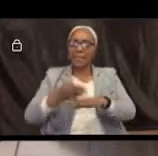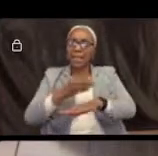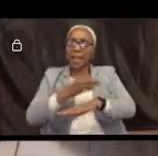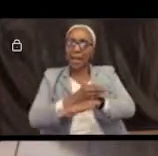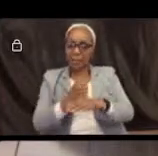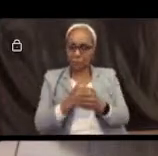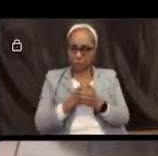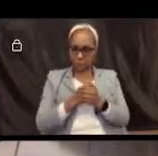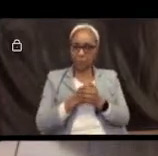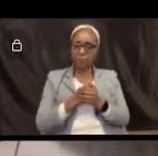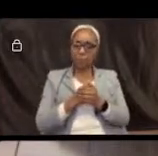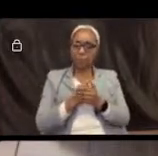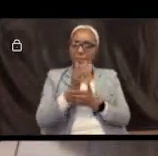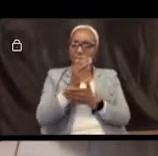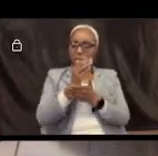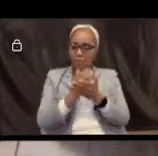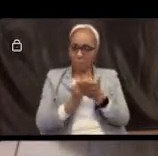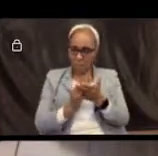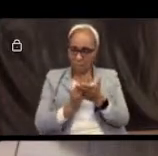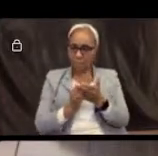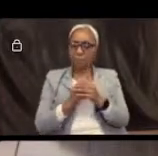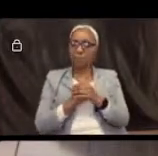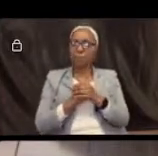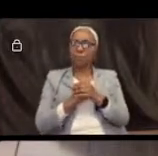enhance some of the